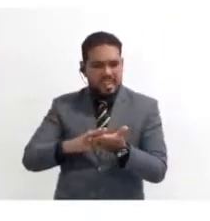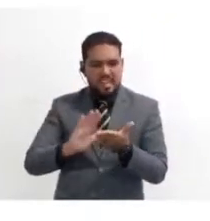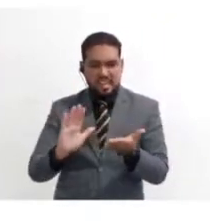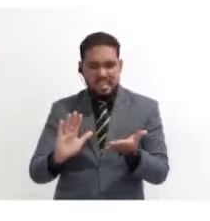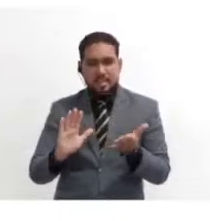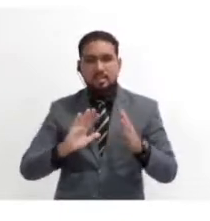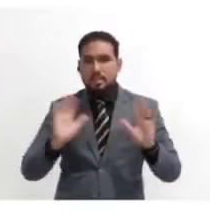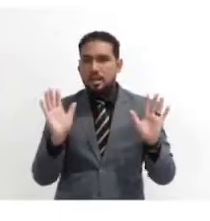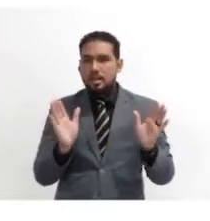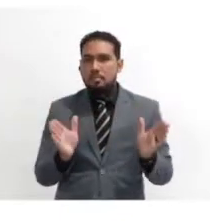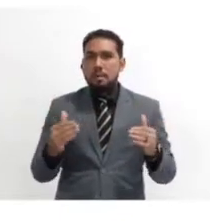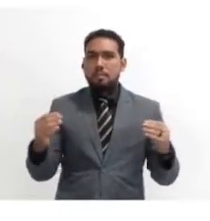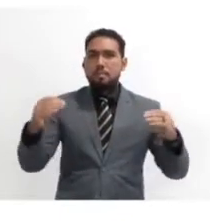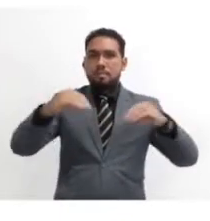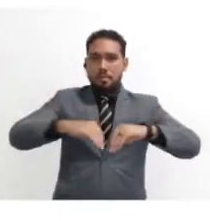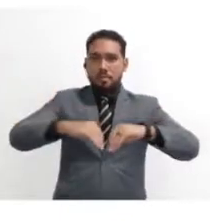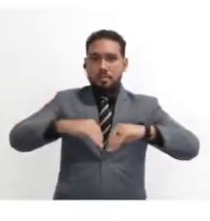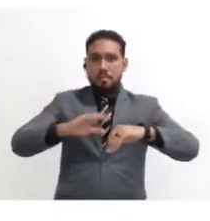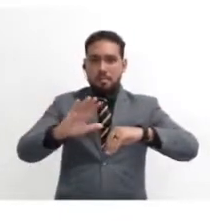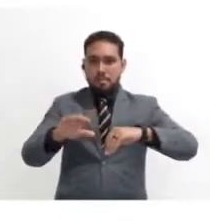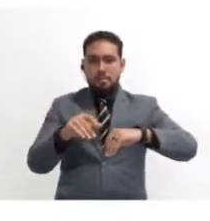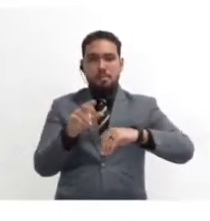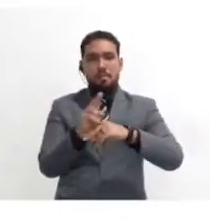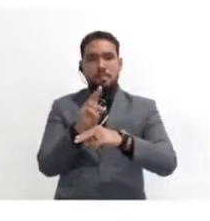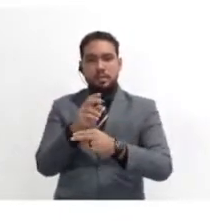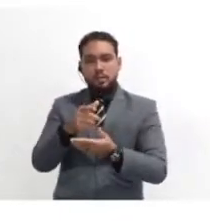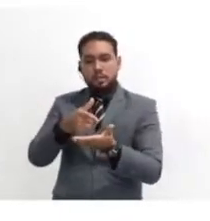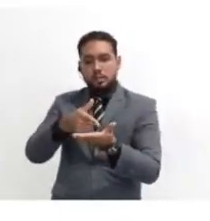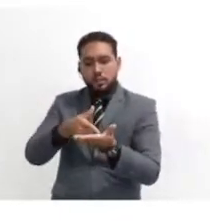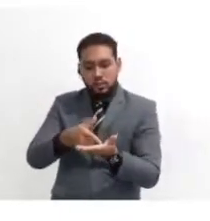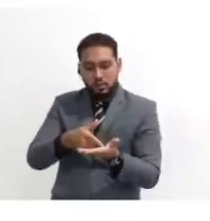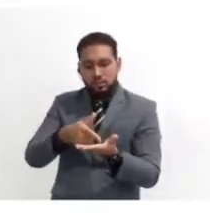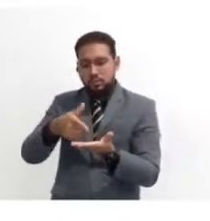package substrate and mount the memory on it. And